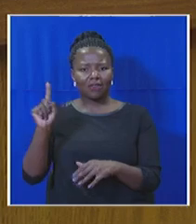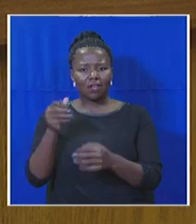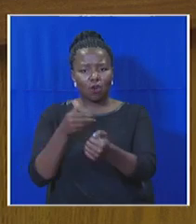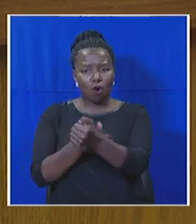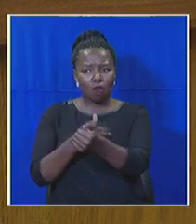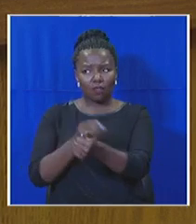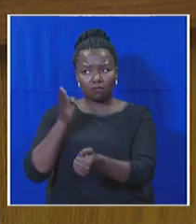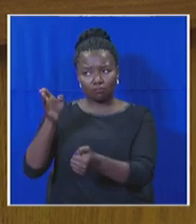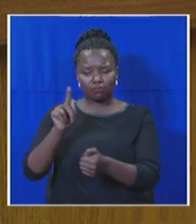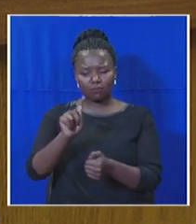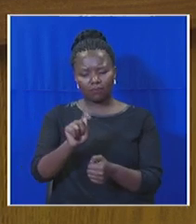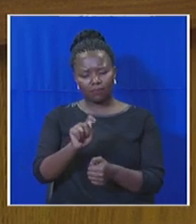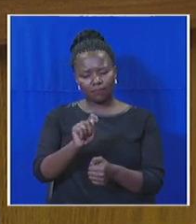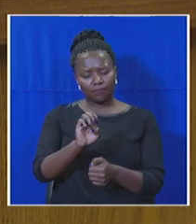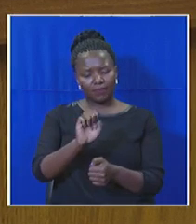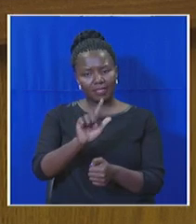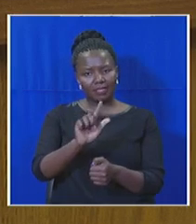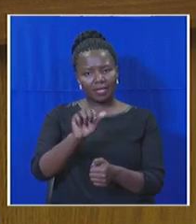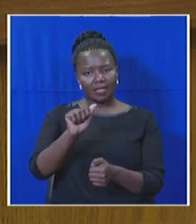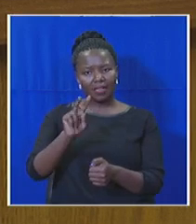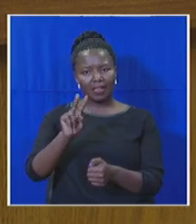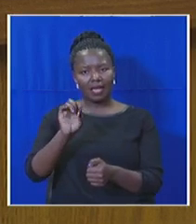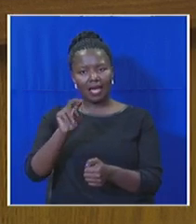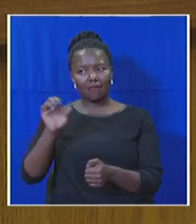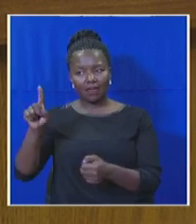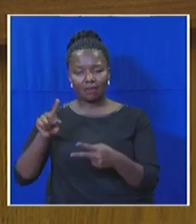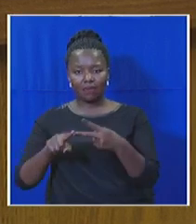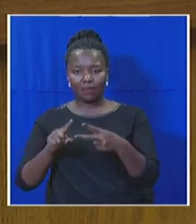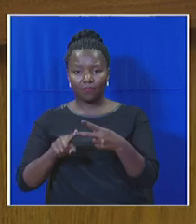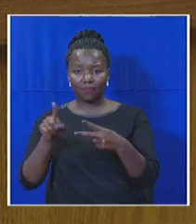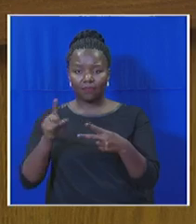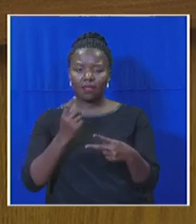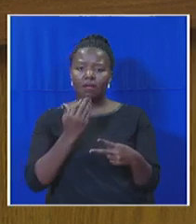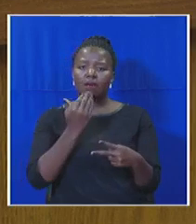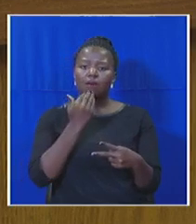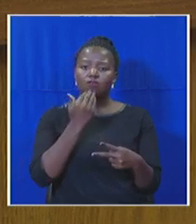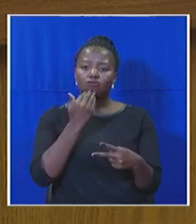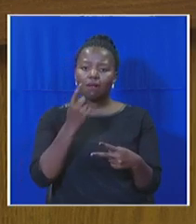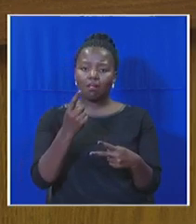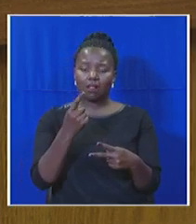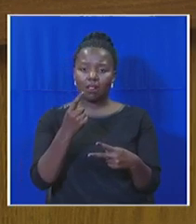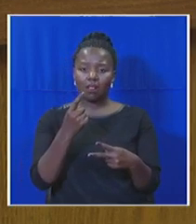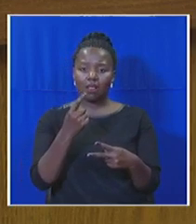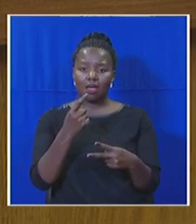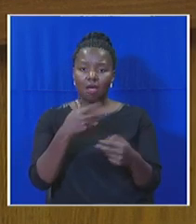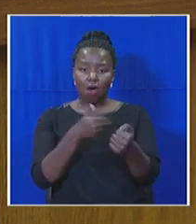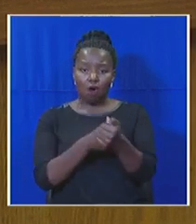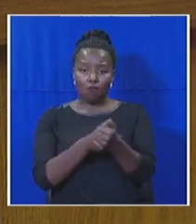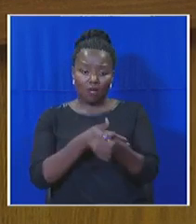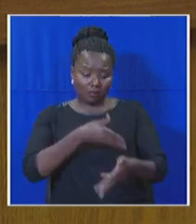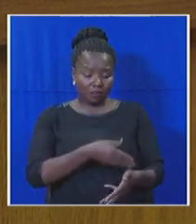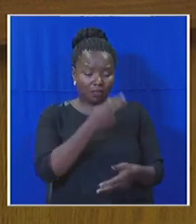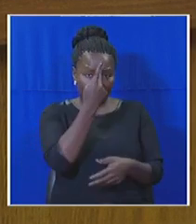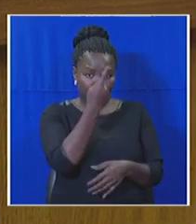Tel Aviv and the Israeli Embassy in Pretoria. We also have a